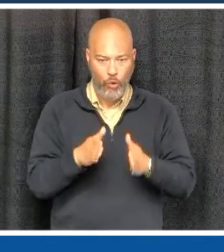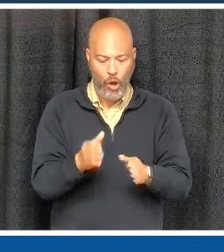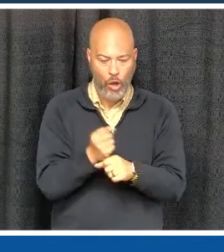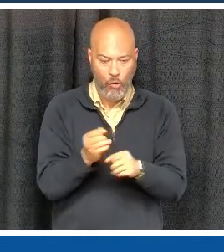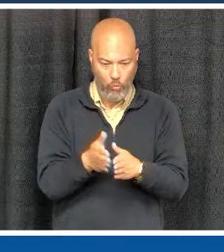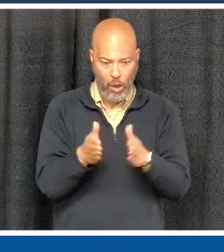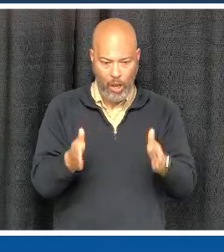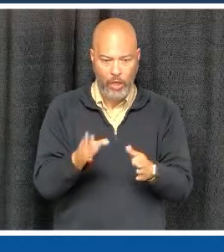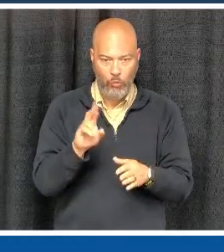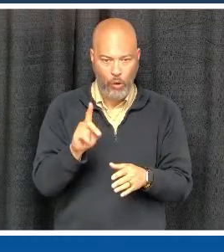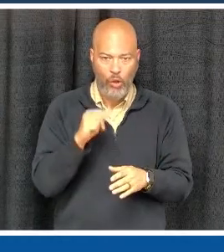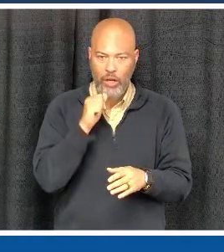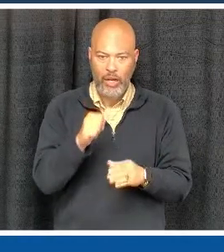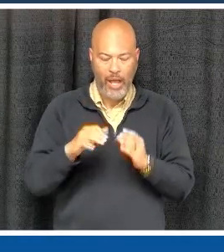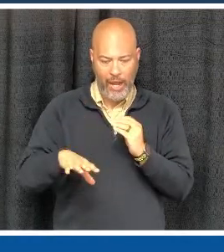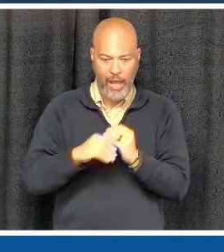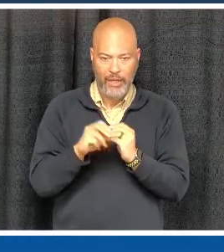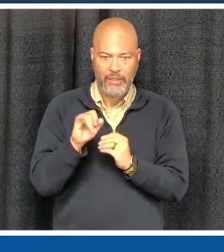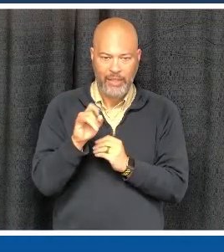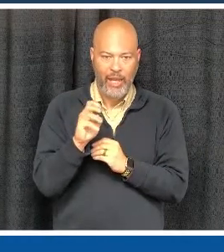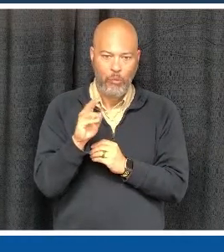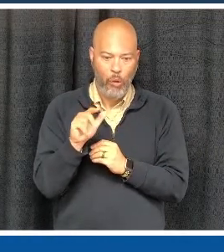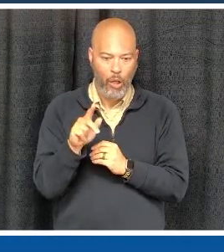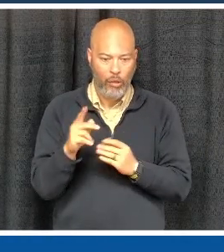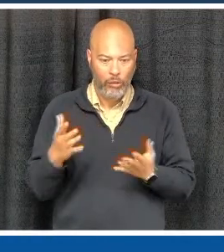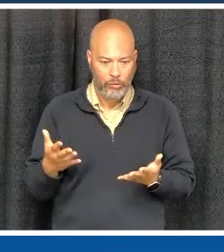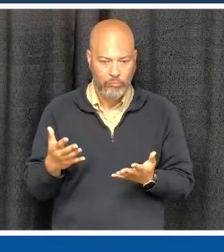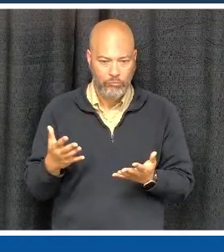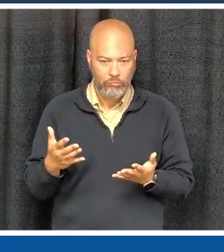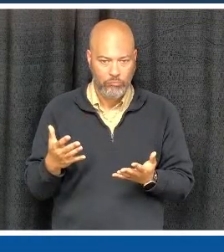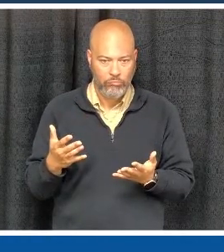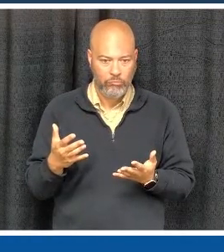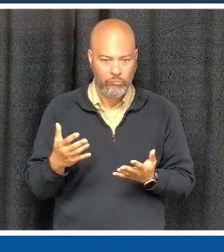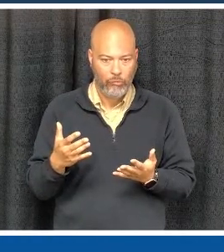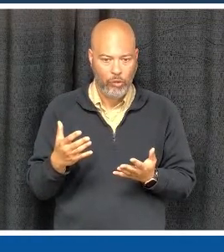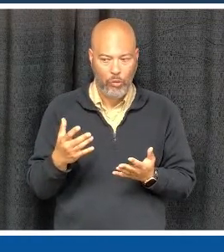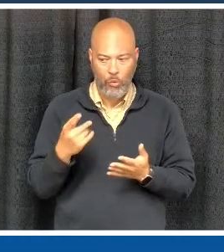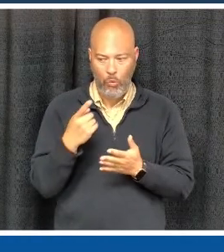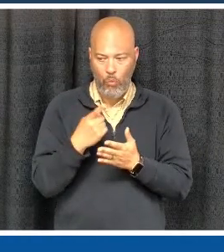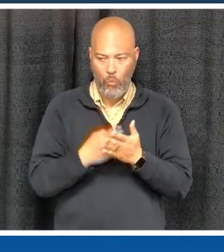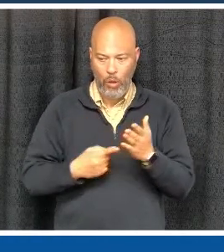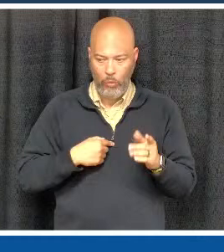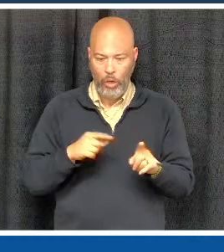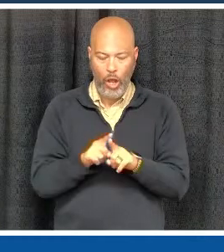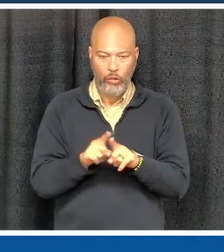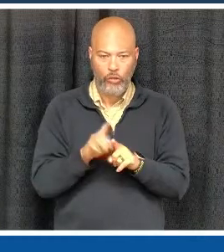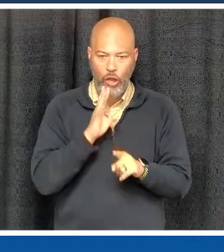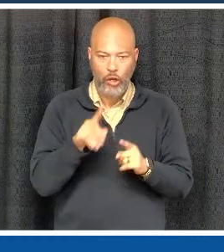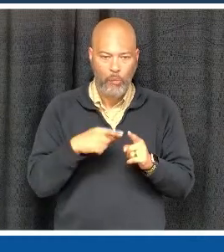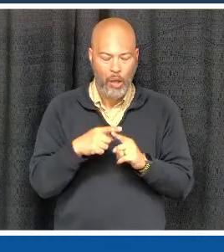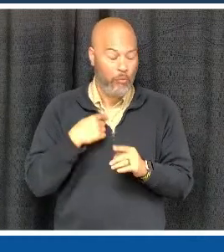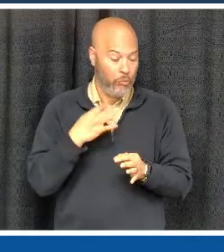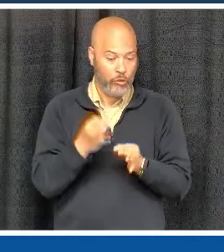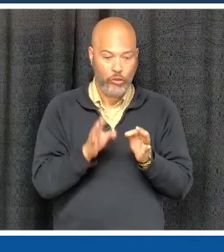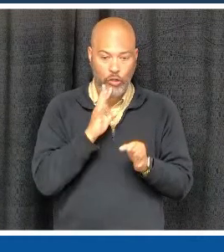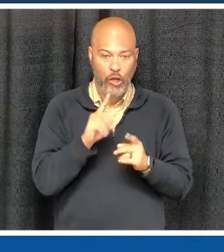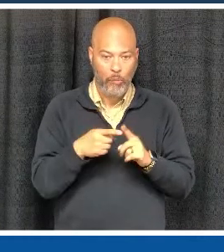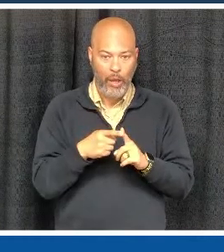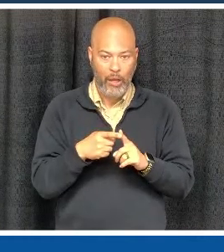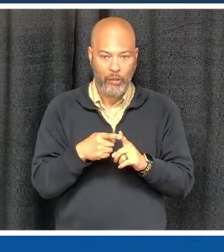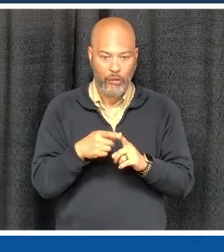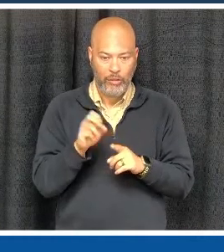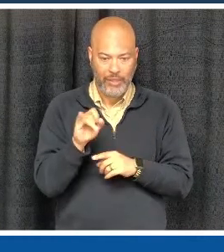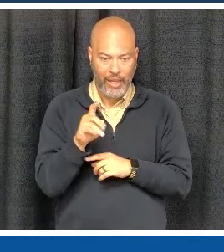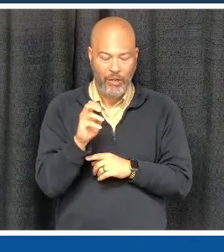Manning Heights and not doing a sidewalk. And what we're also talking about, well, we're just talking about sidewalks. If you